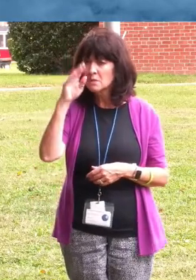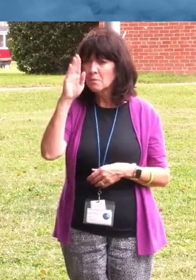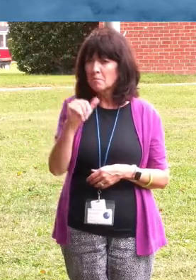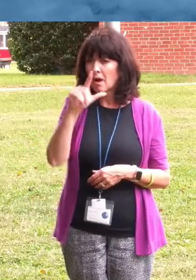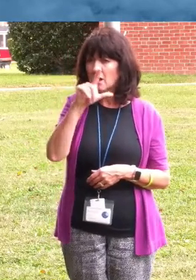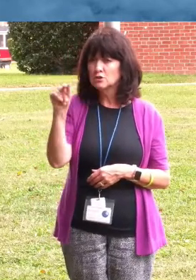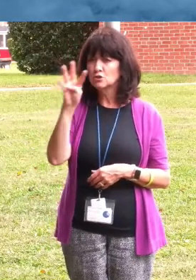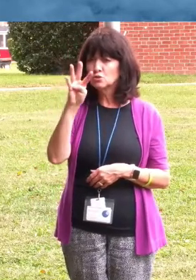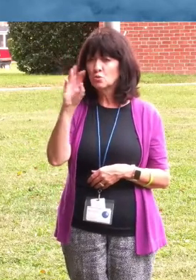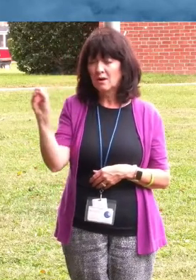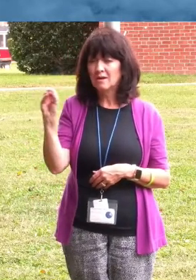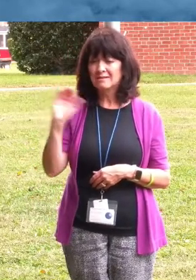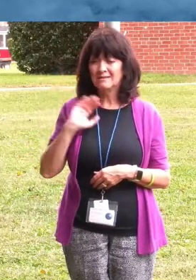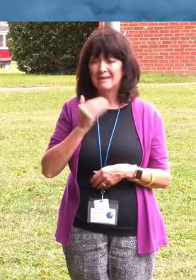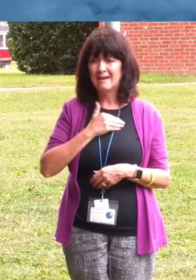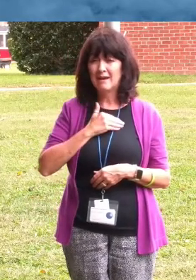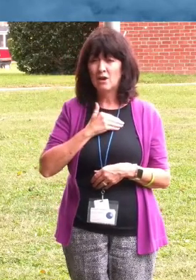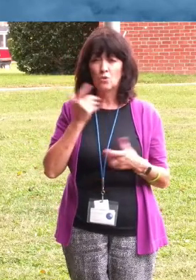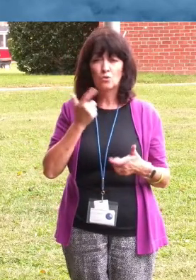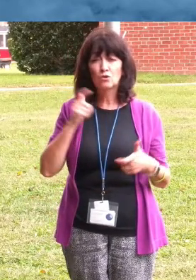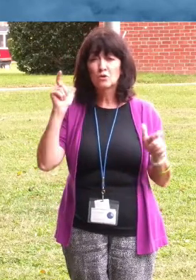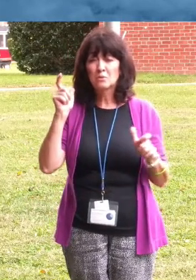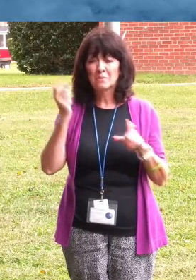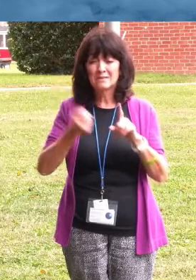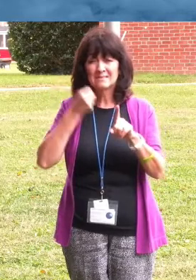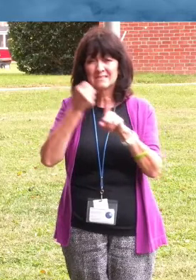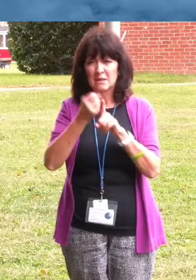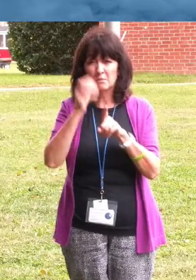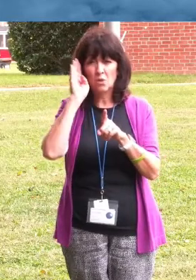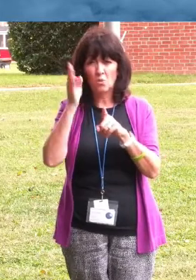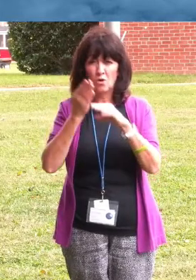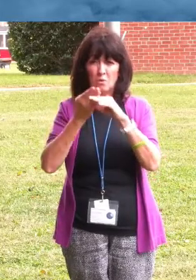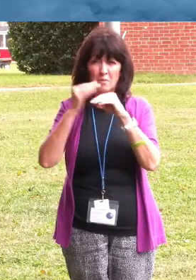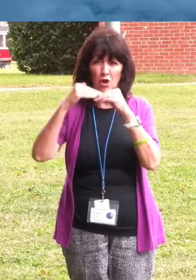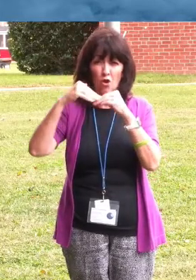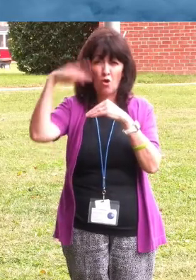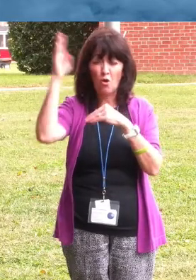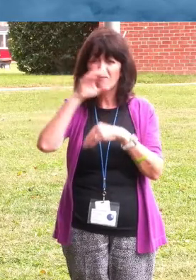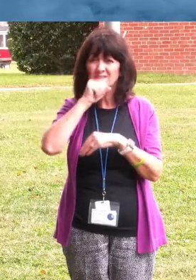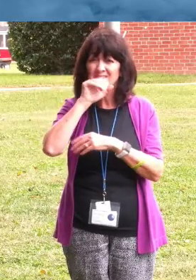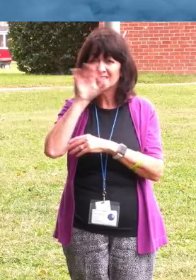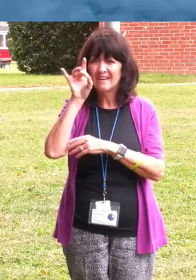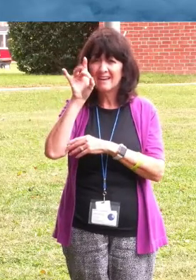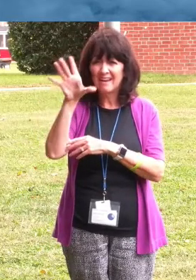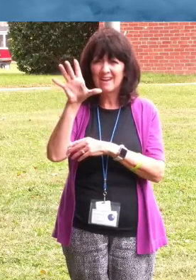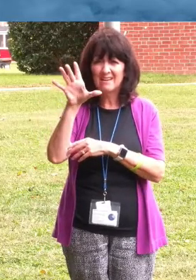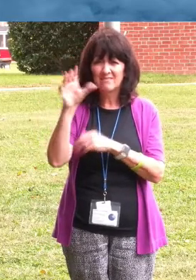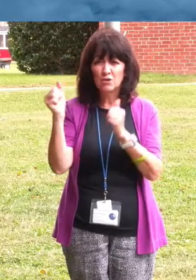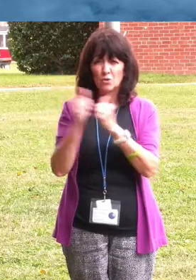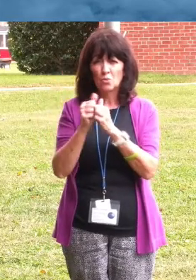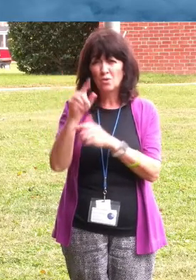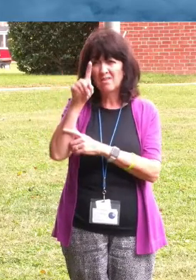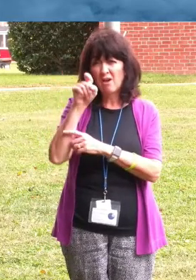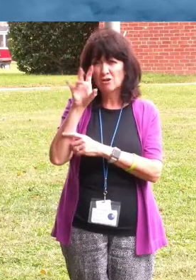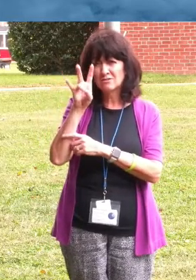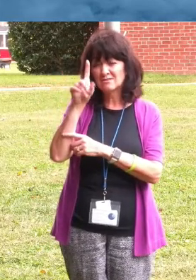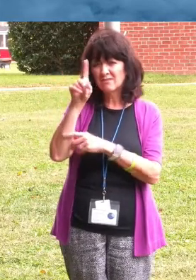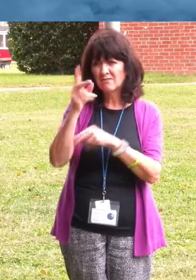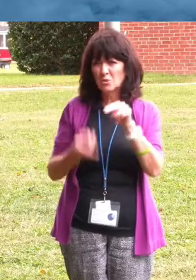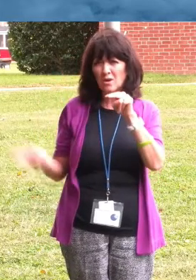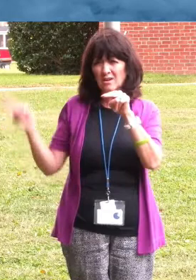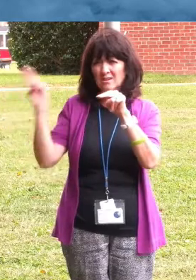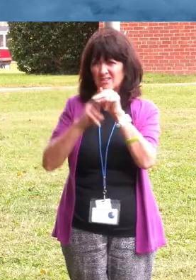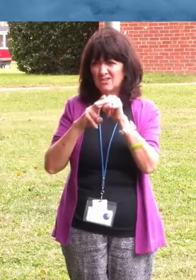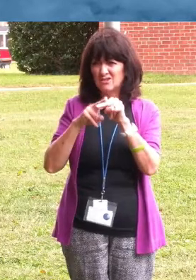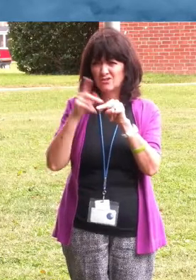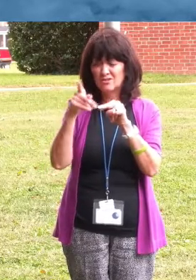greatest significant impact will be over 85 with a 171% increase. I want you to think